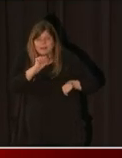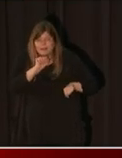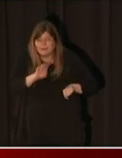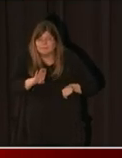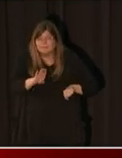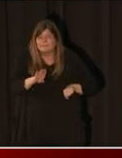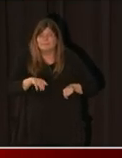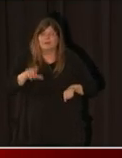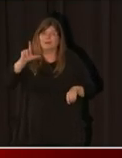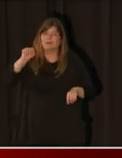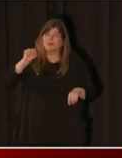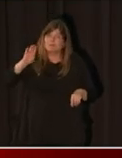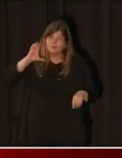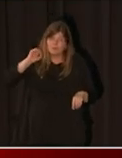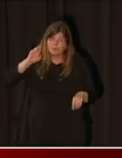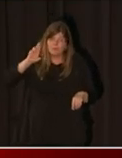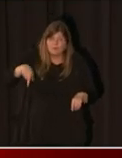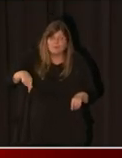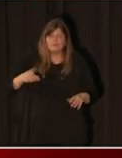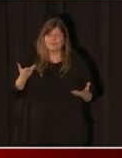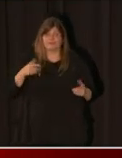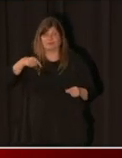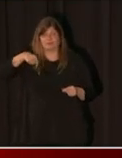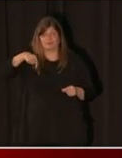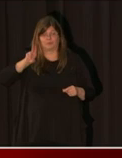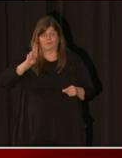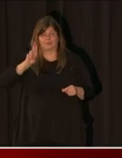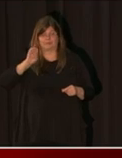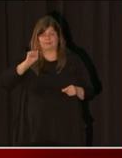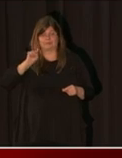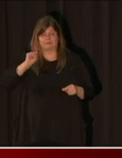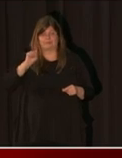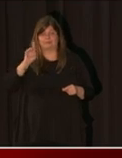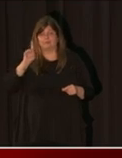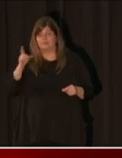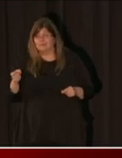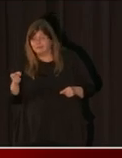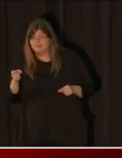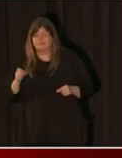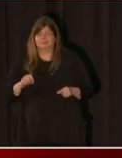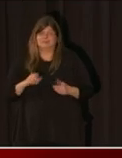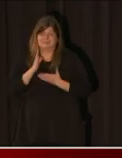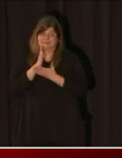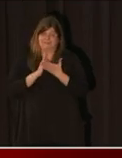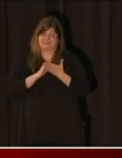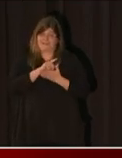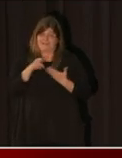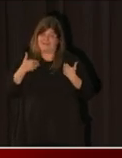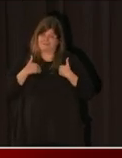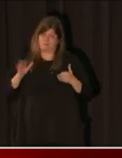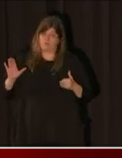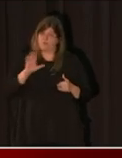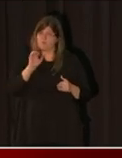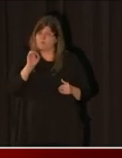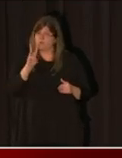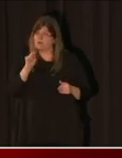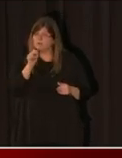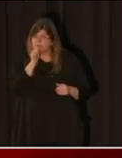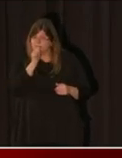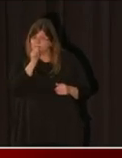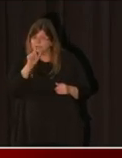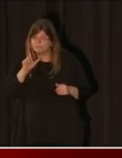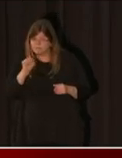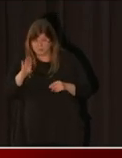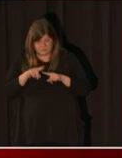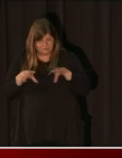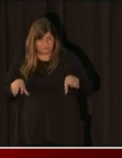and Quest. Some of them have their own clinical laboratories that have the ability to conduct tests. And then they may